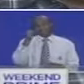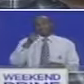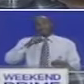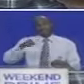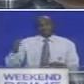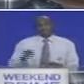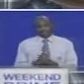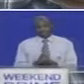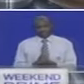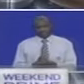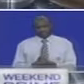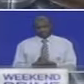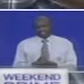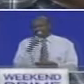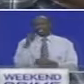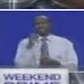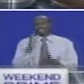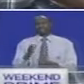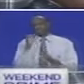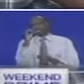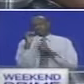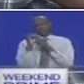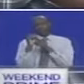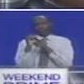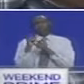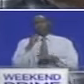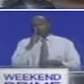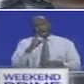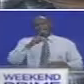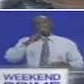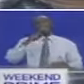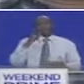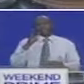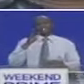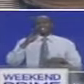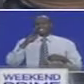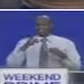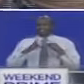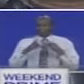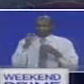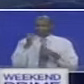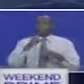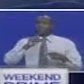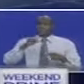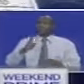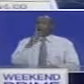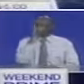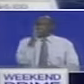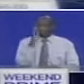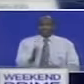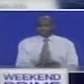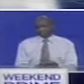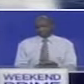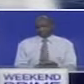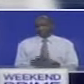zero. Sasa huyo zero amechukua milioni moja, milioni 125 peke yake. The university